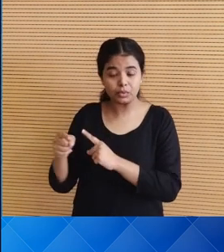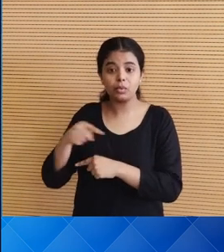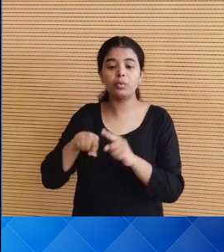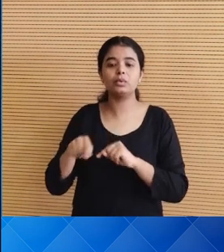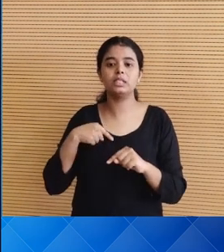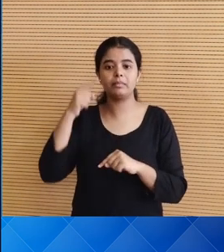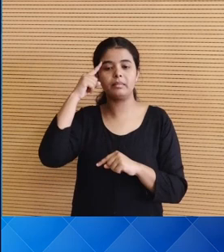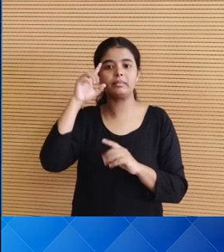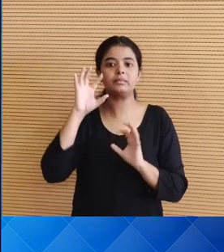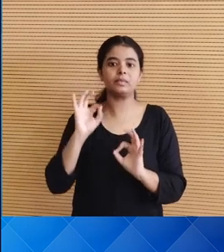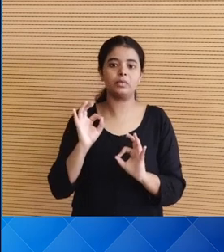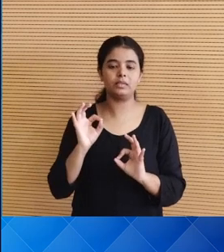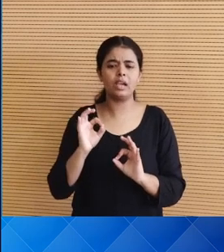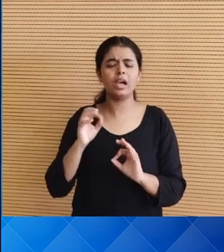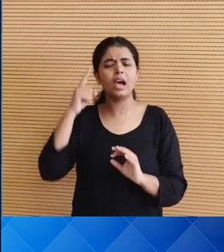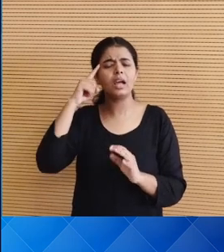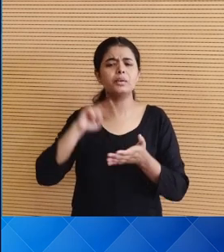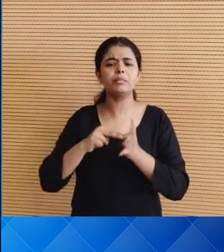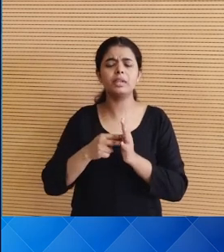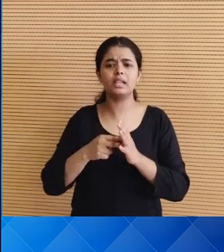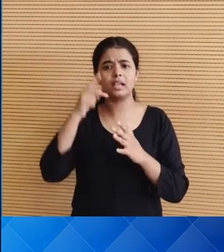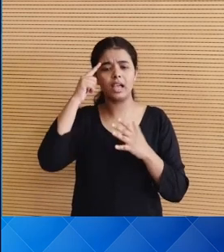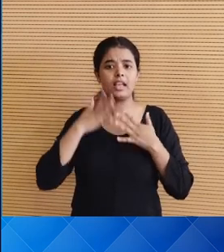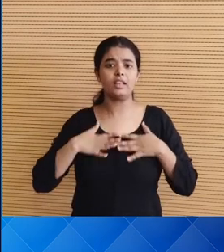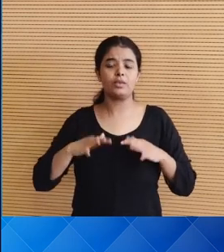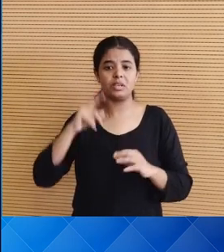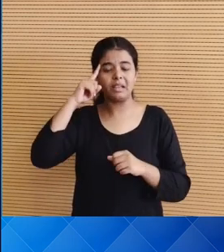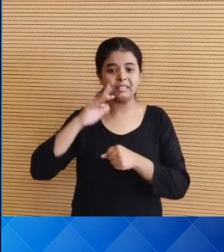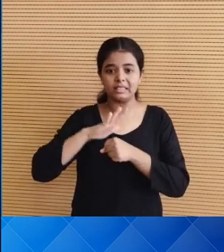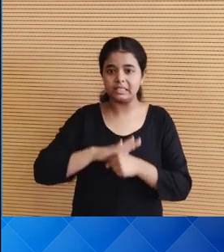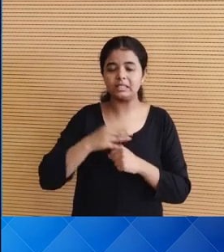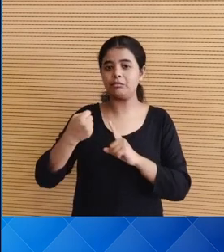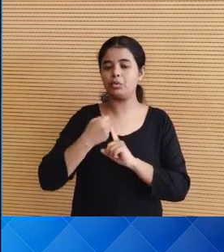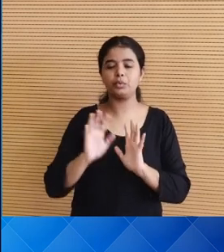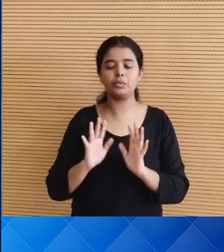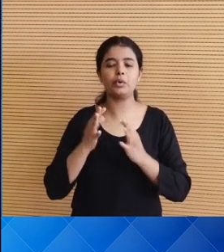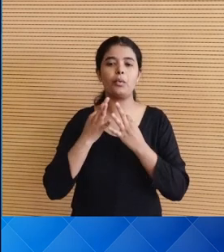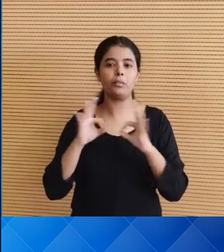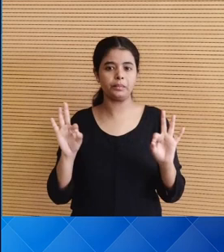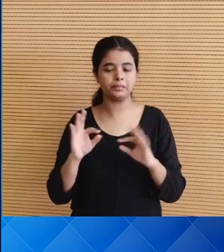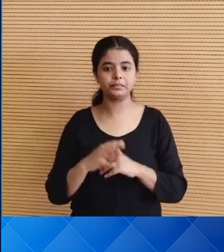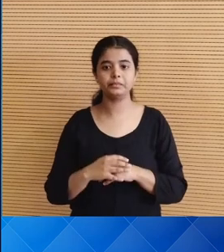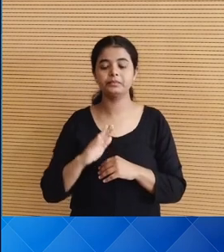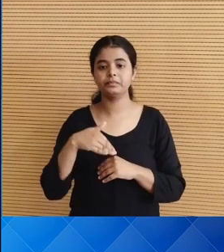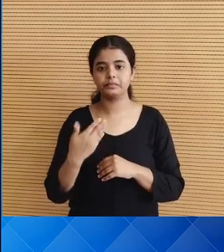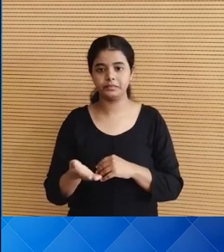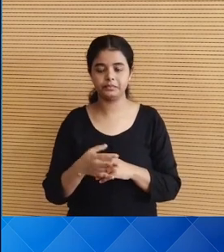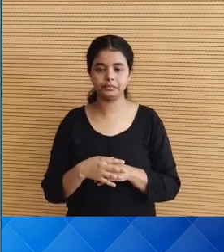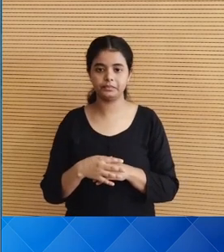suggested, a lot of policies are suggested. For these understandings, we all should have. Next slide.